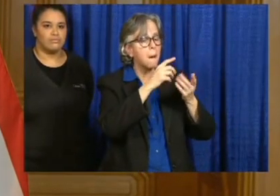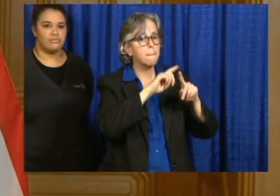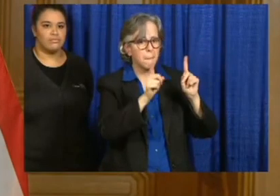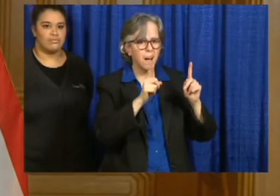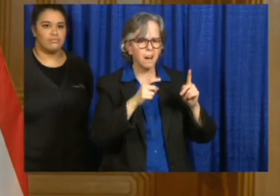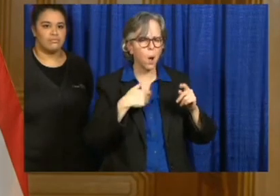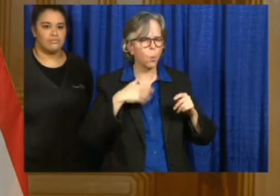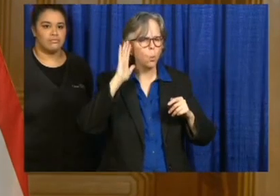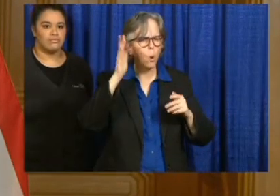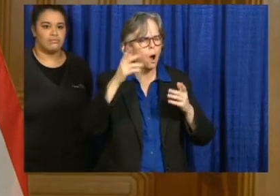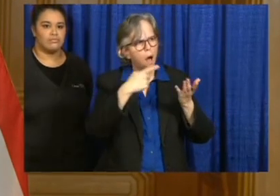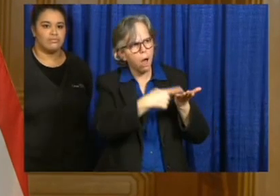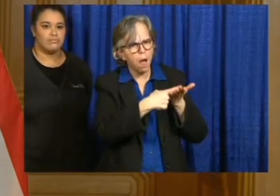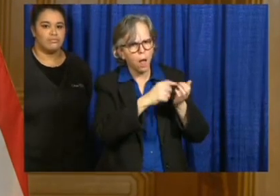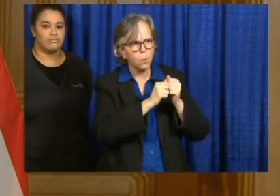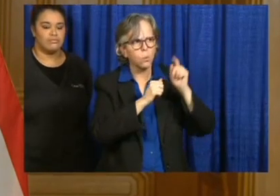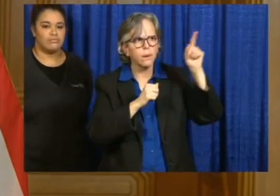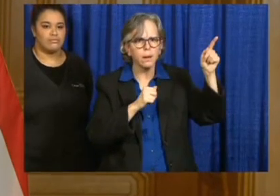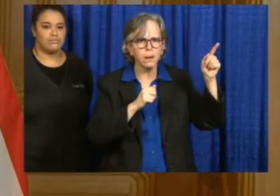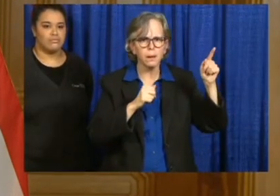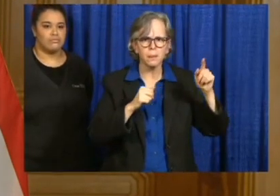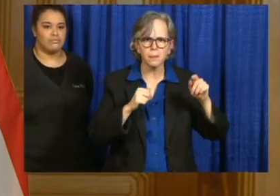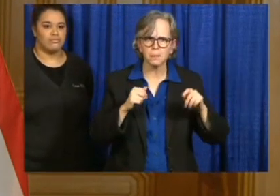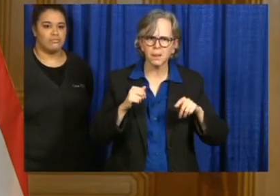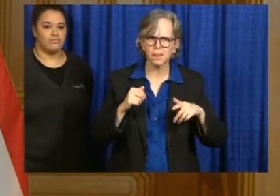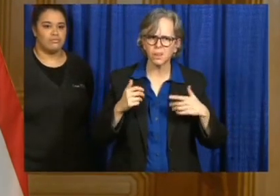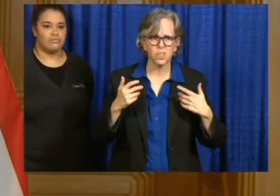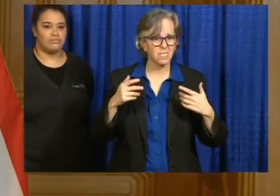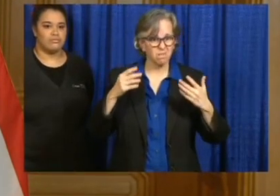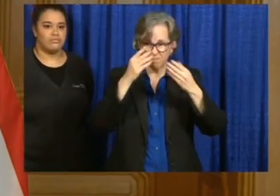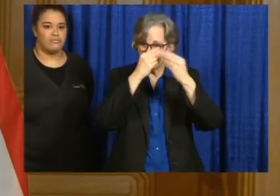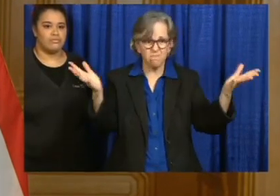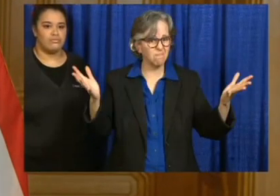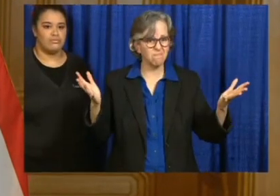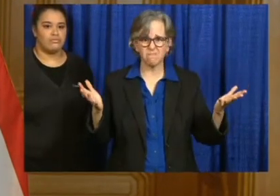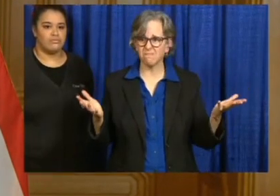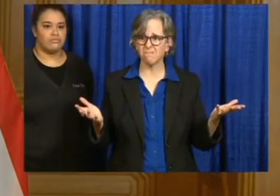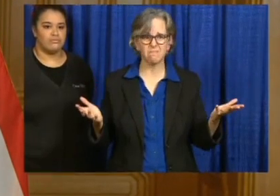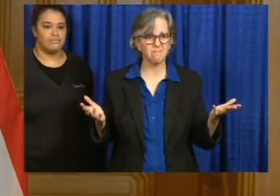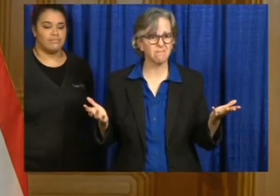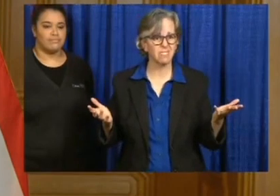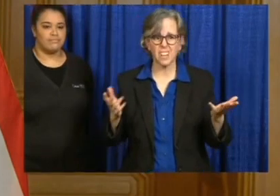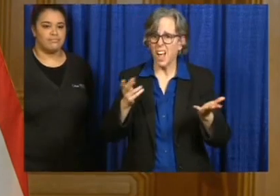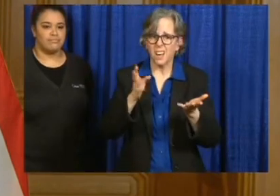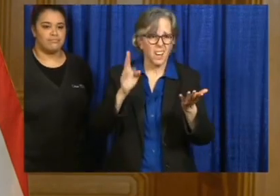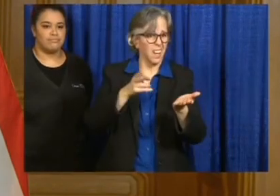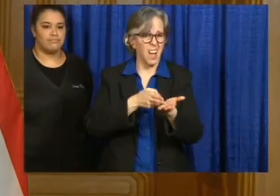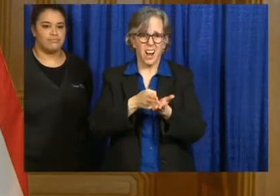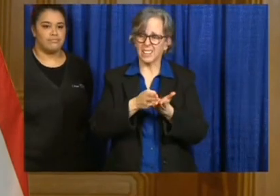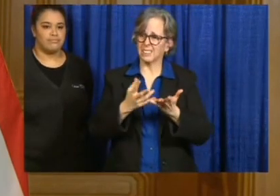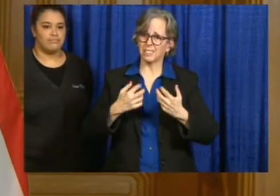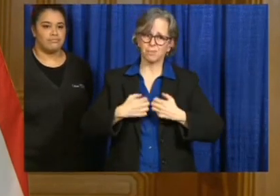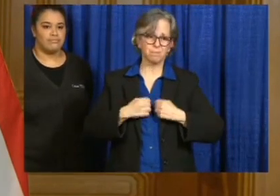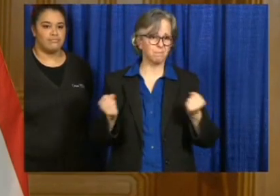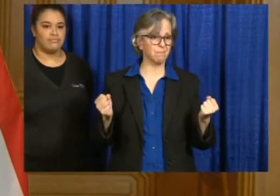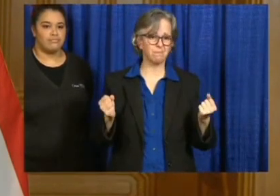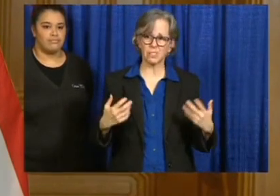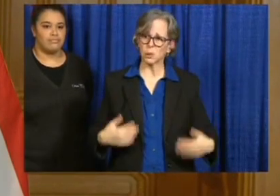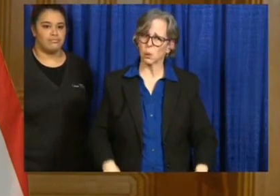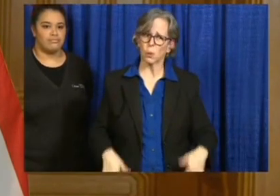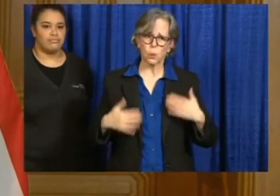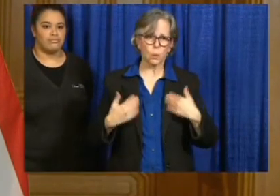dialogue. We have been indicating to everyone that, you know, we were not going to be able to